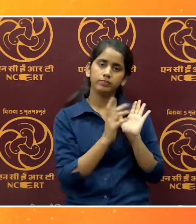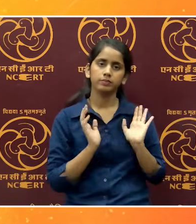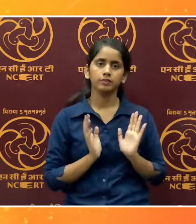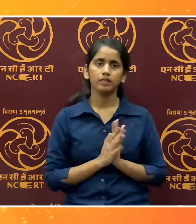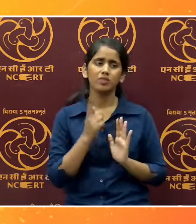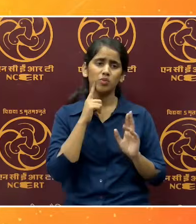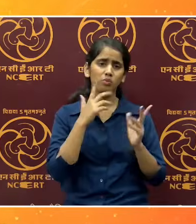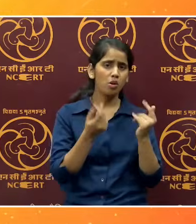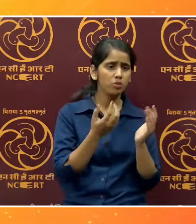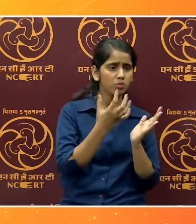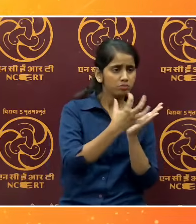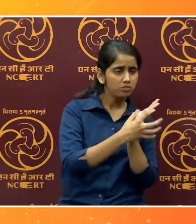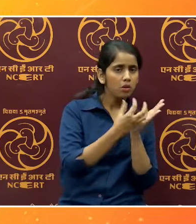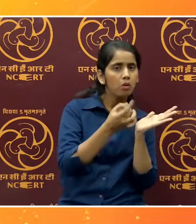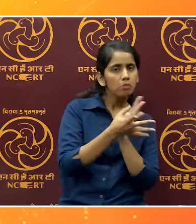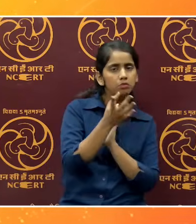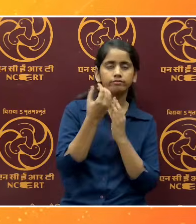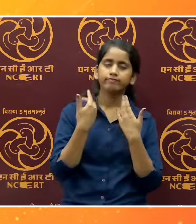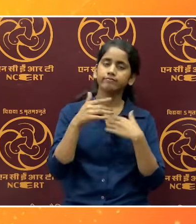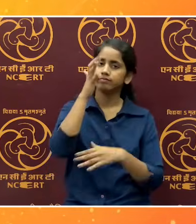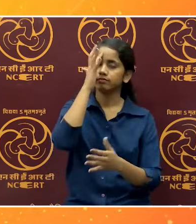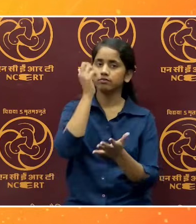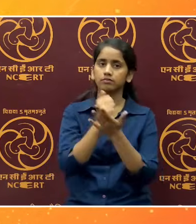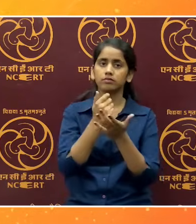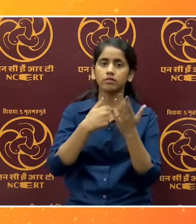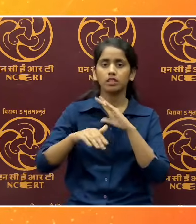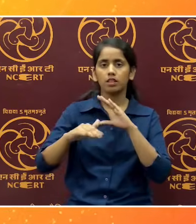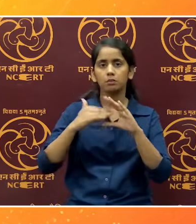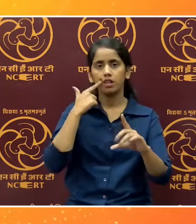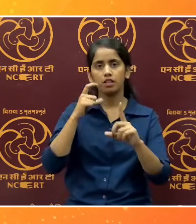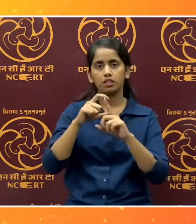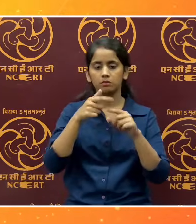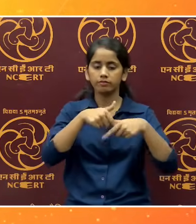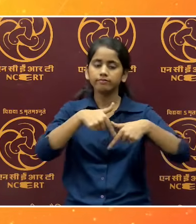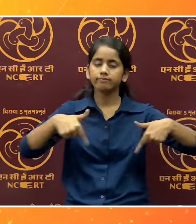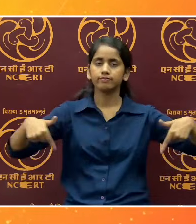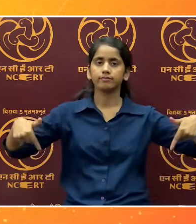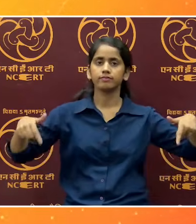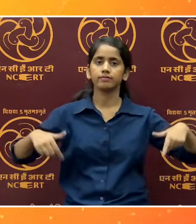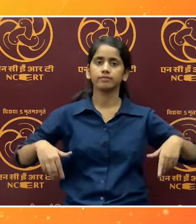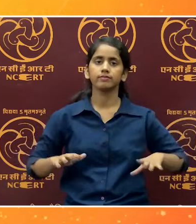skip it. Please send your homeworks on this email ID, that is